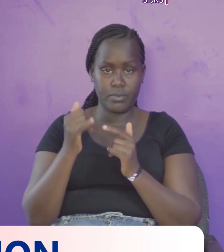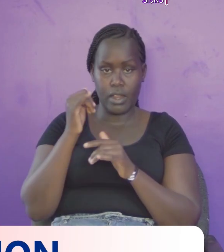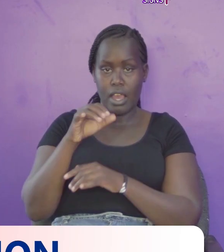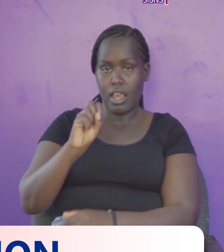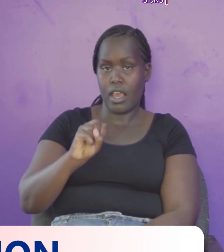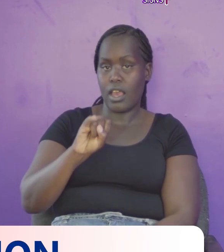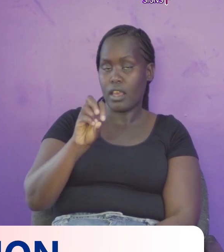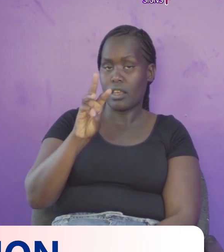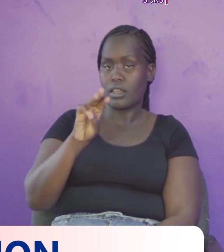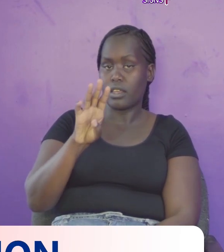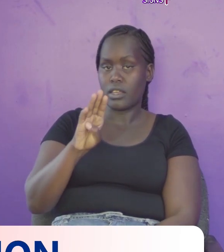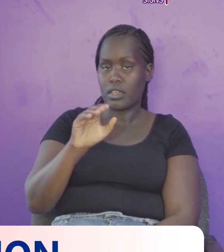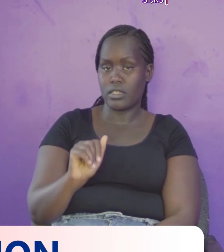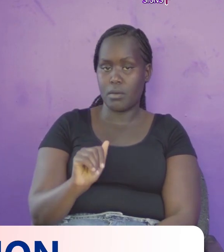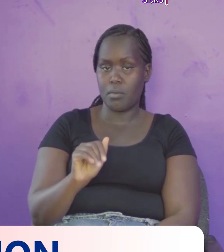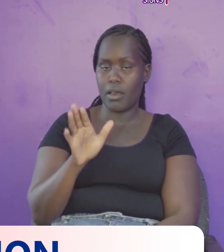up with a very good